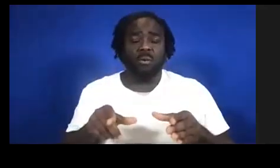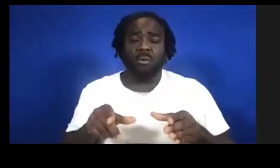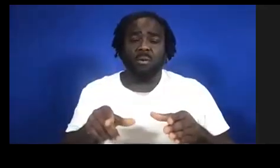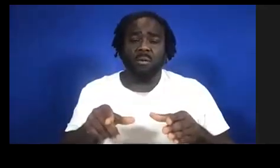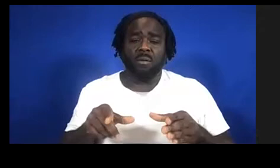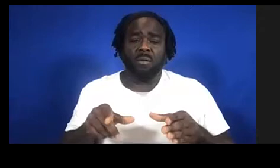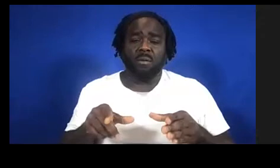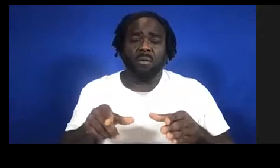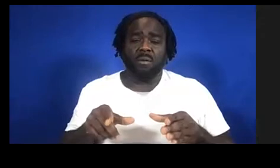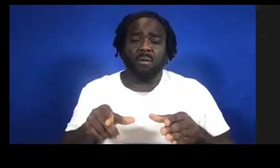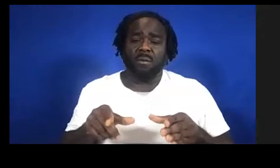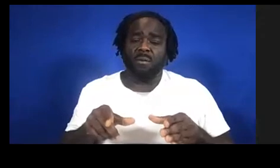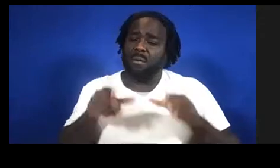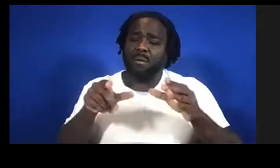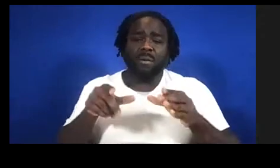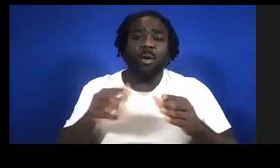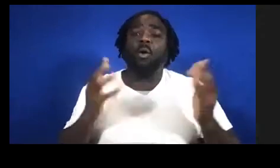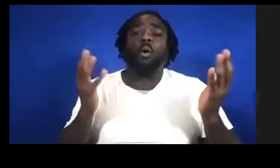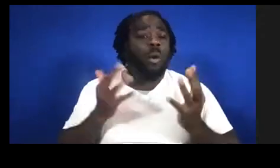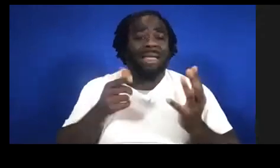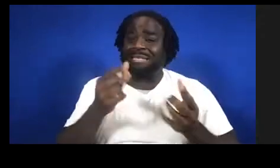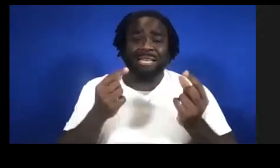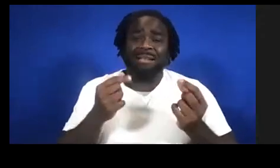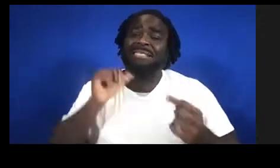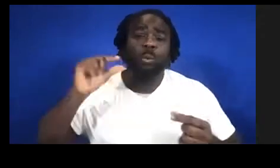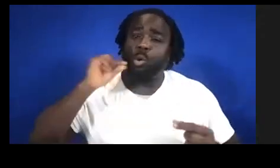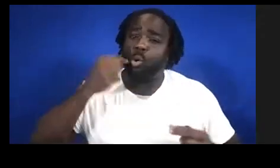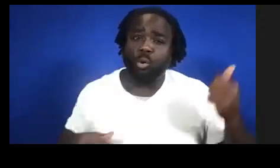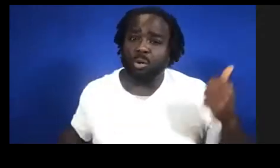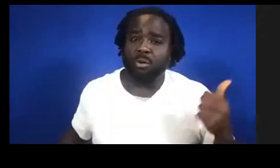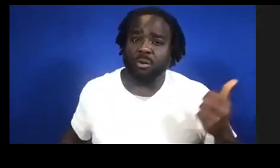let me know because I need to talk to that deer.